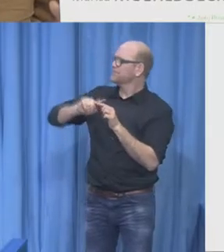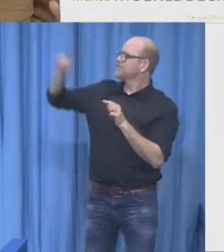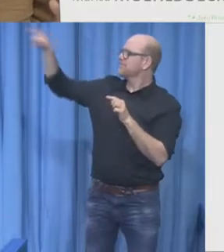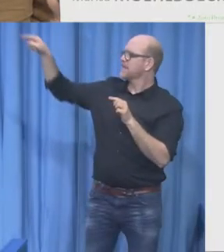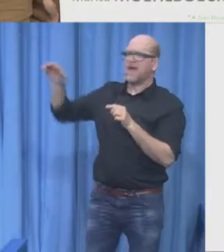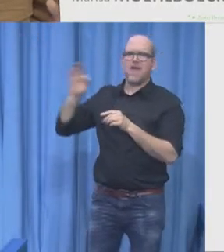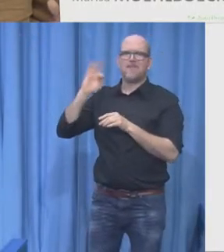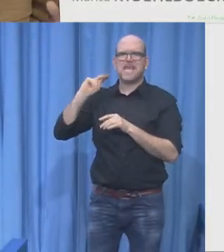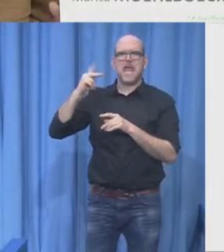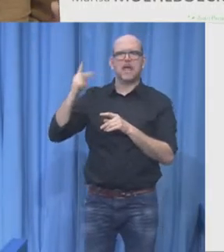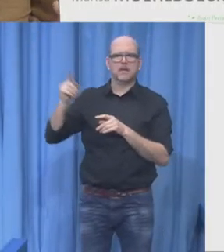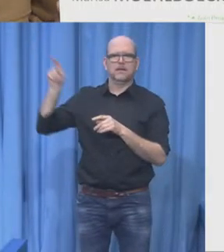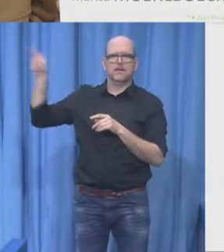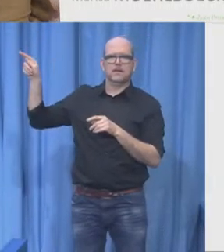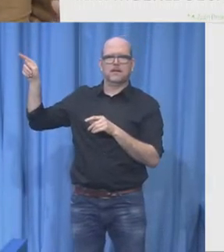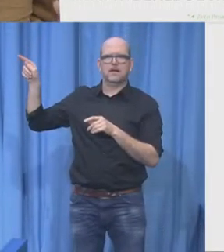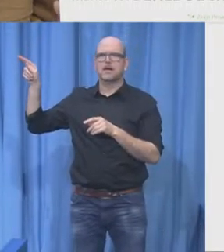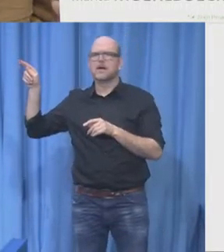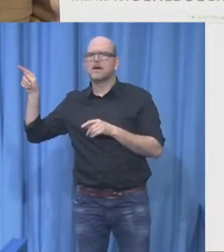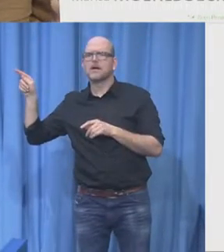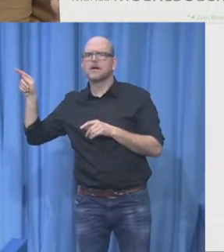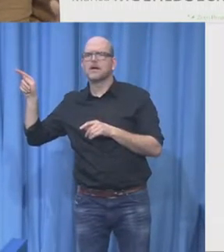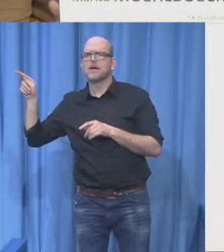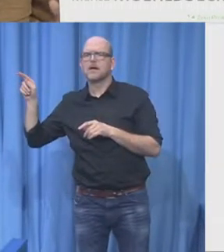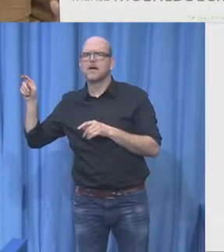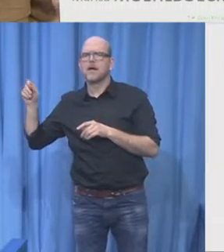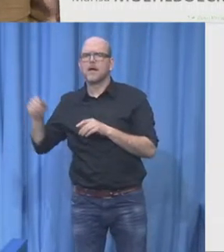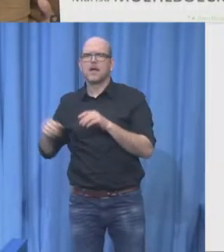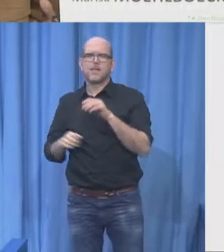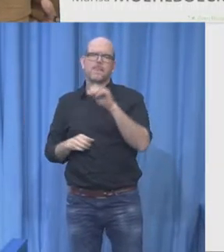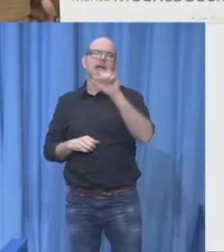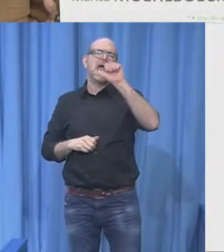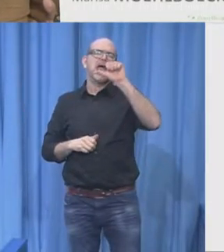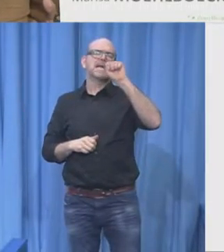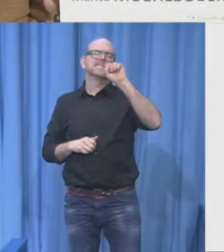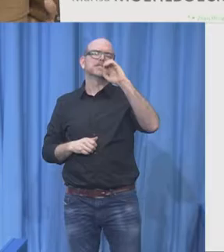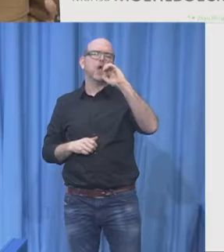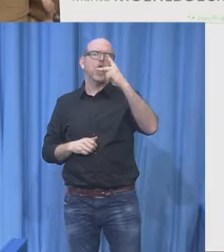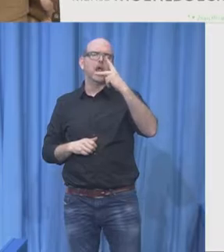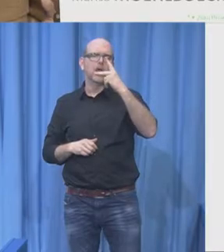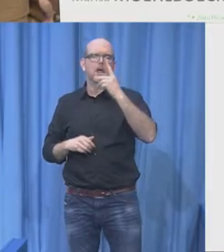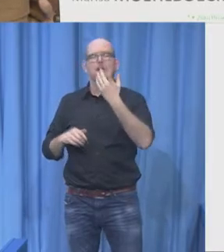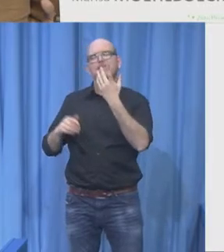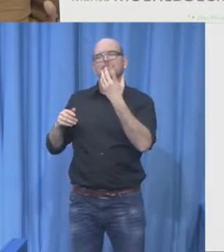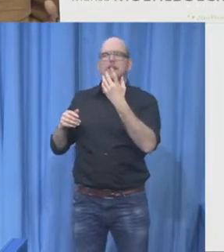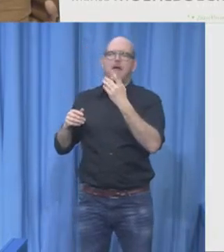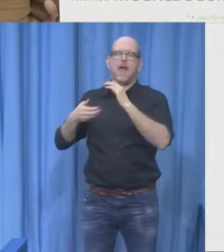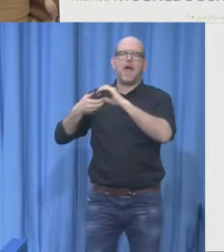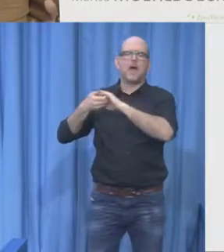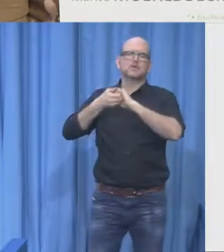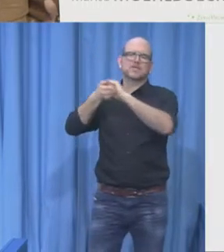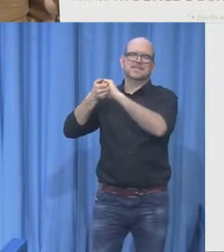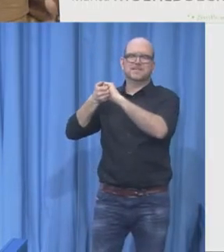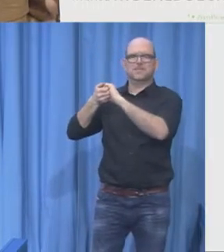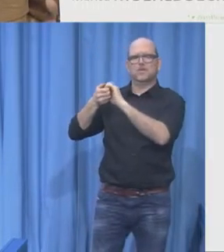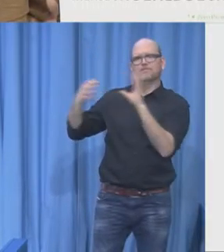knows Ashoka is a platform for social entrepreneurs worldwide. That was very